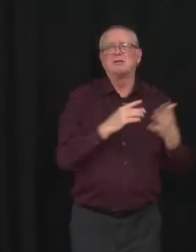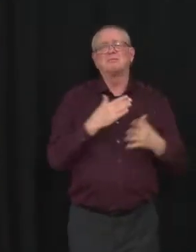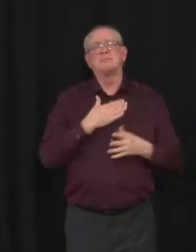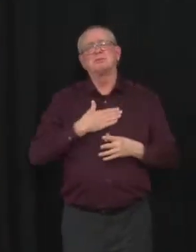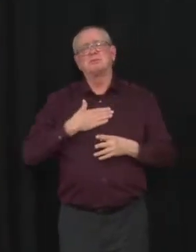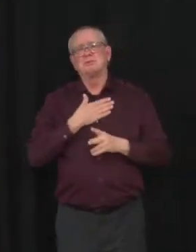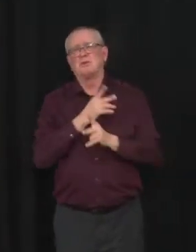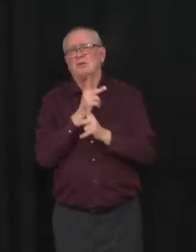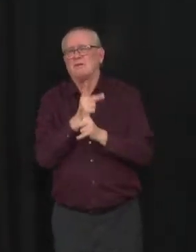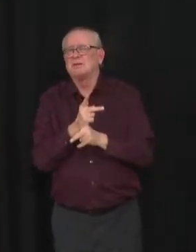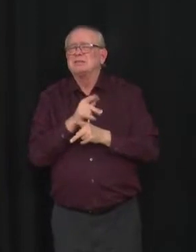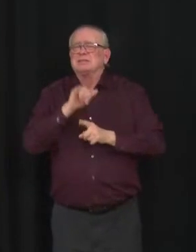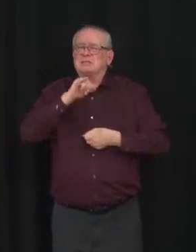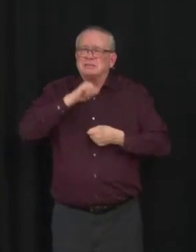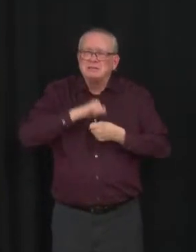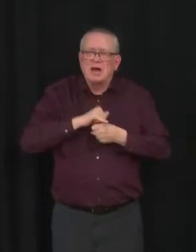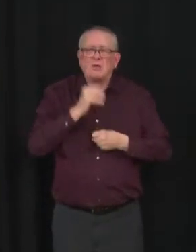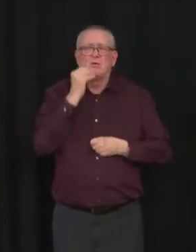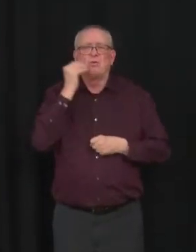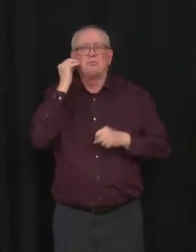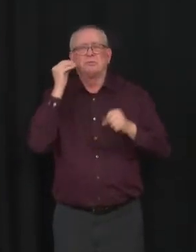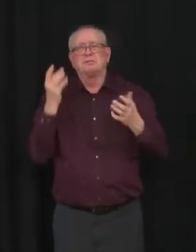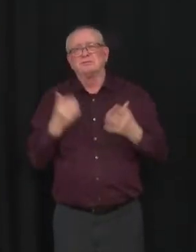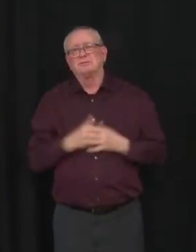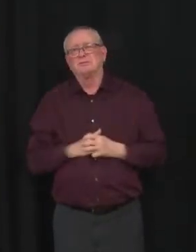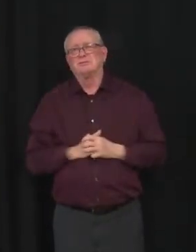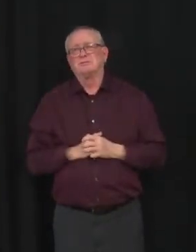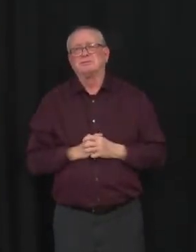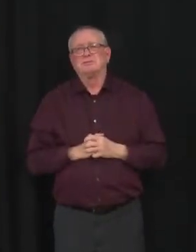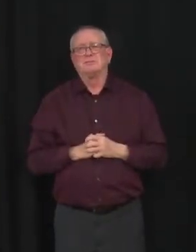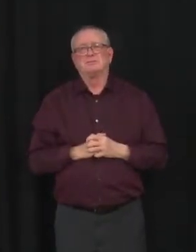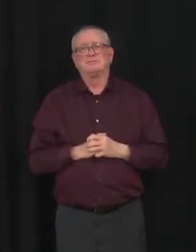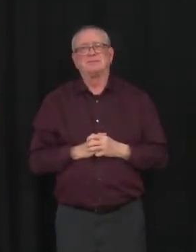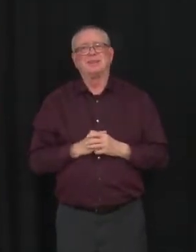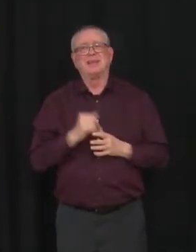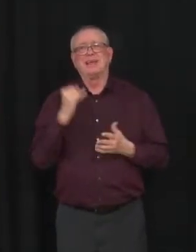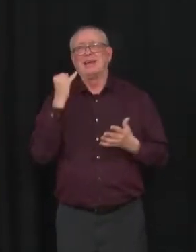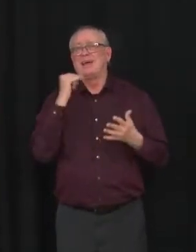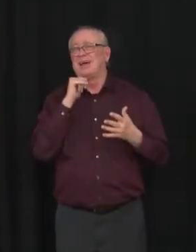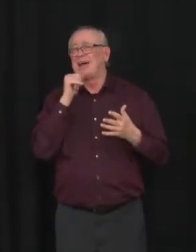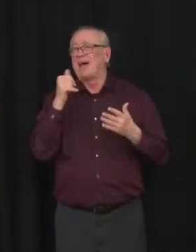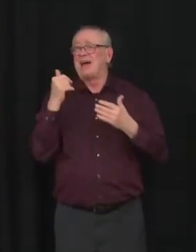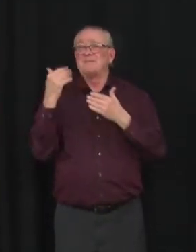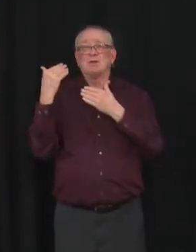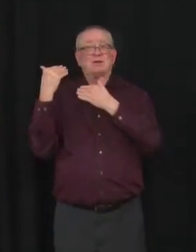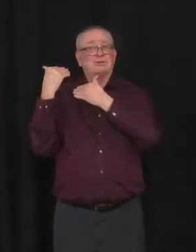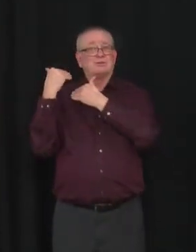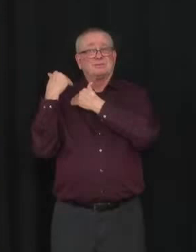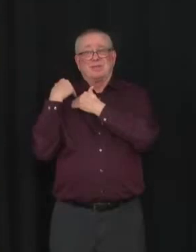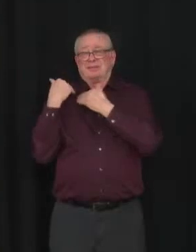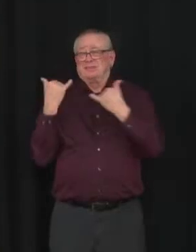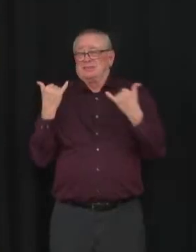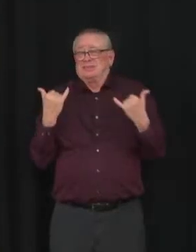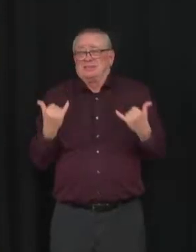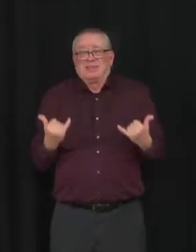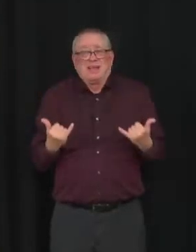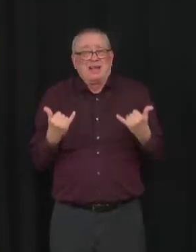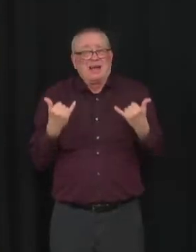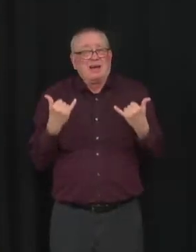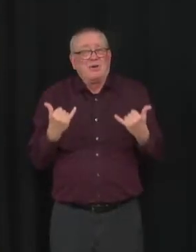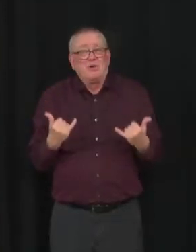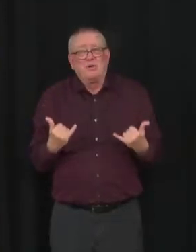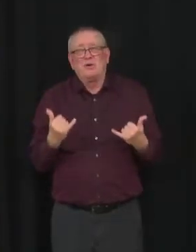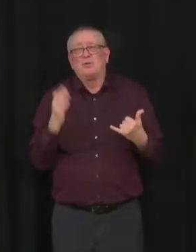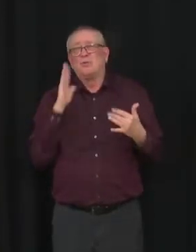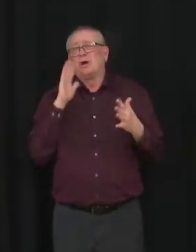wherever possible, because ultimately, again, if we don't take Omicron seriously right now, our window of opportunity will